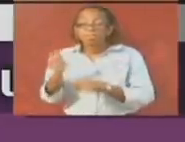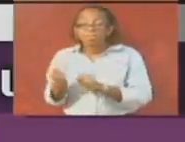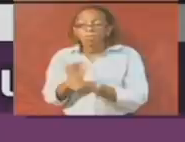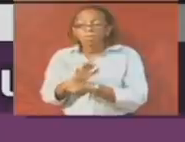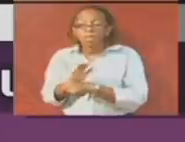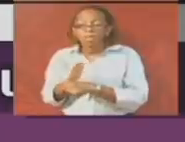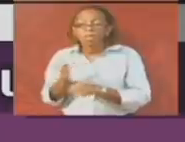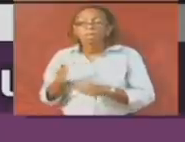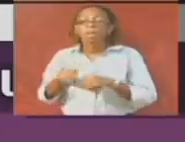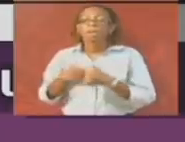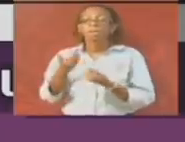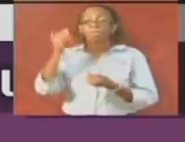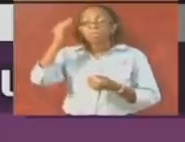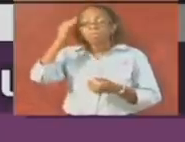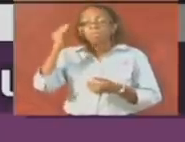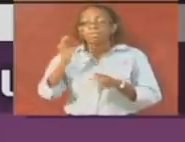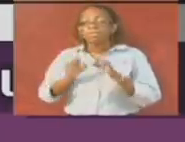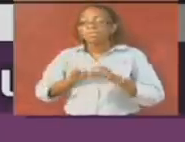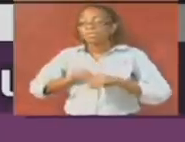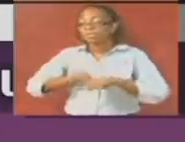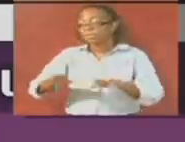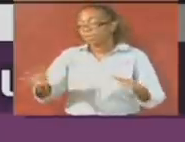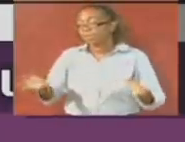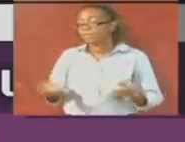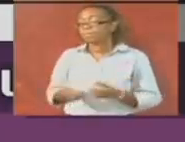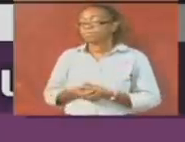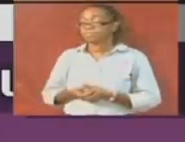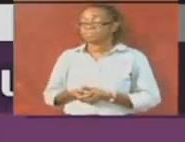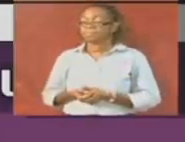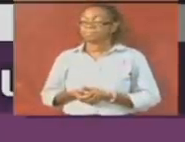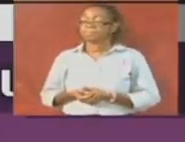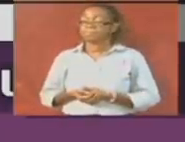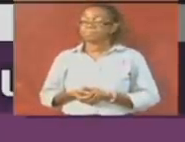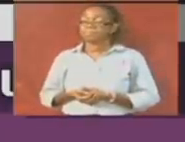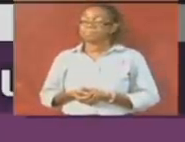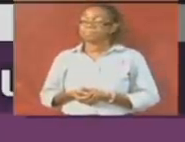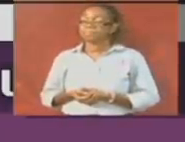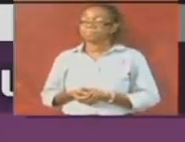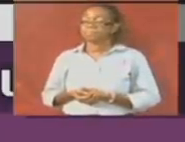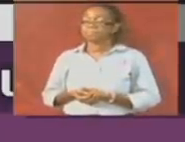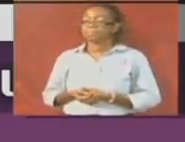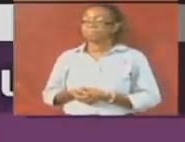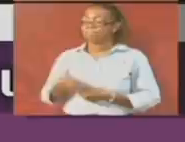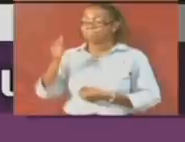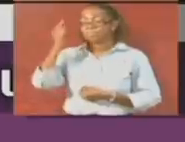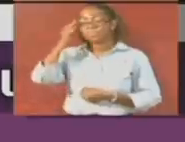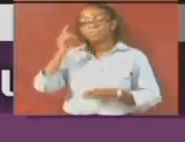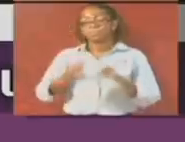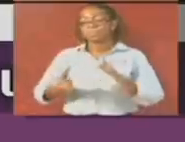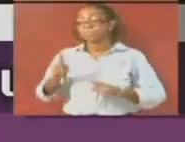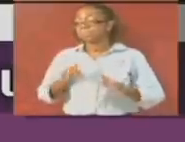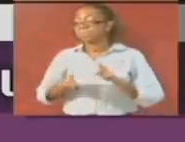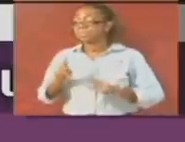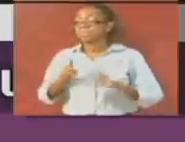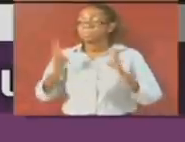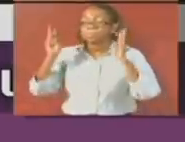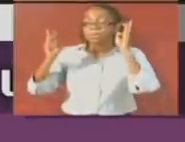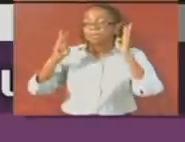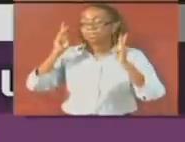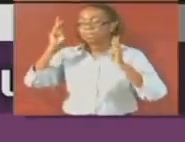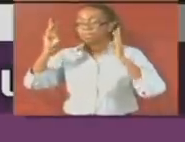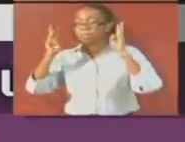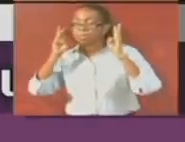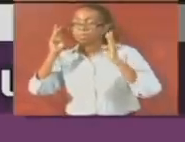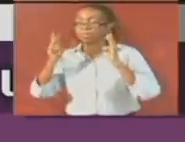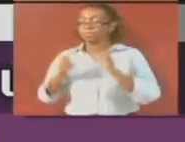spreading? I mean, I think the national community's concern is, as my other colleague said, a pandemic within a